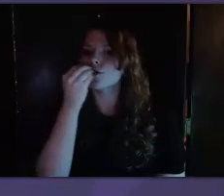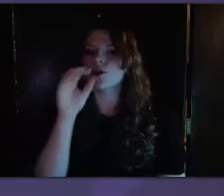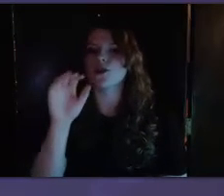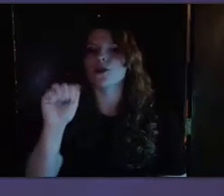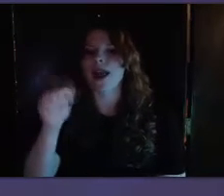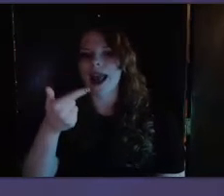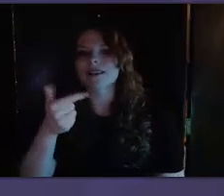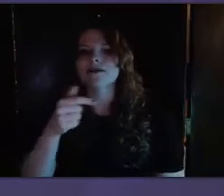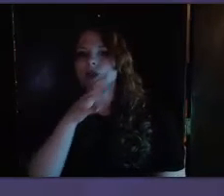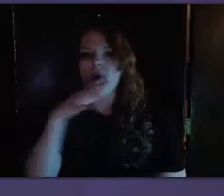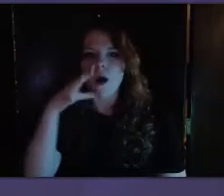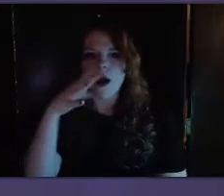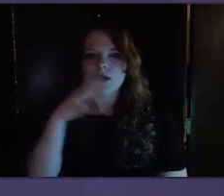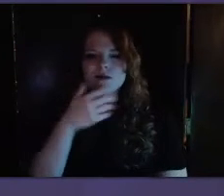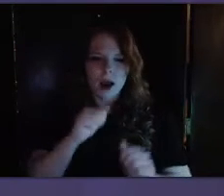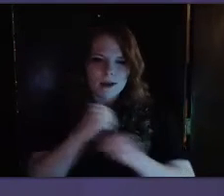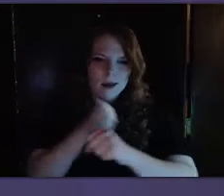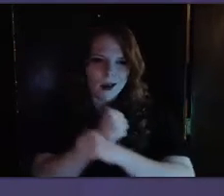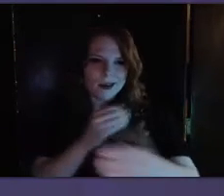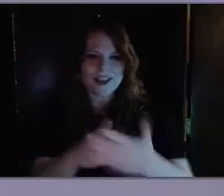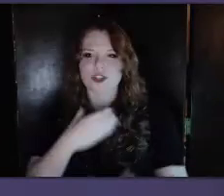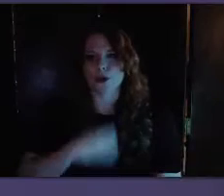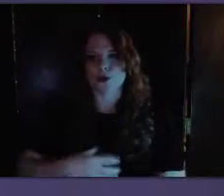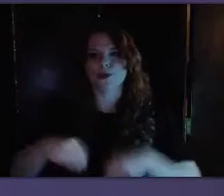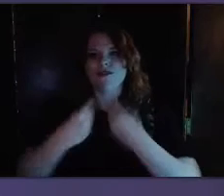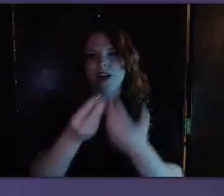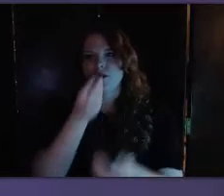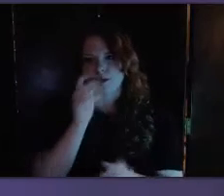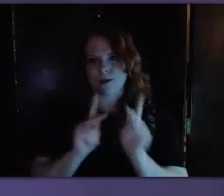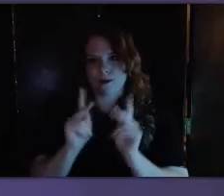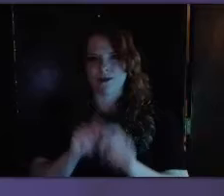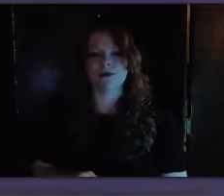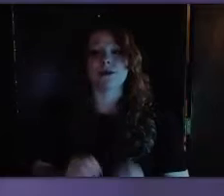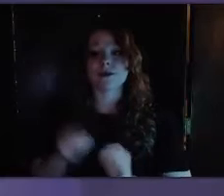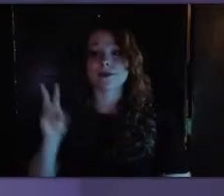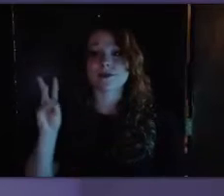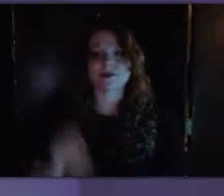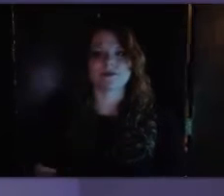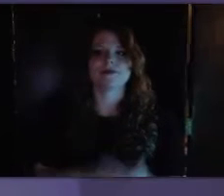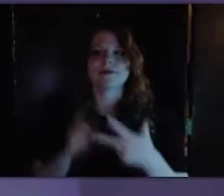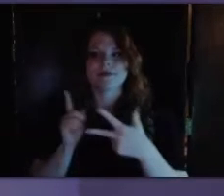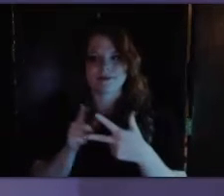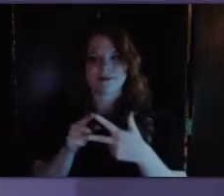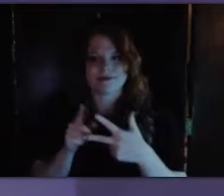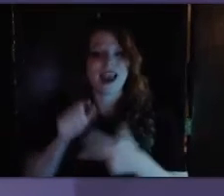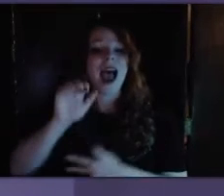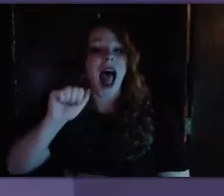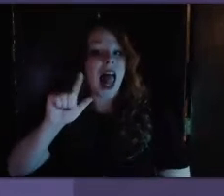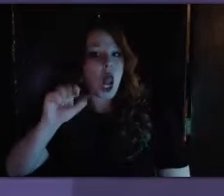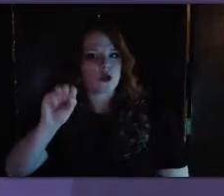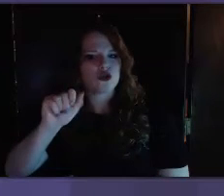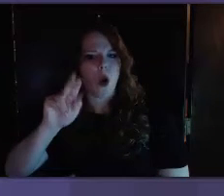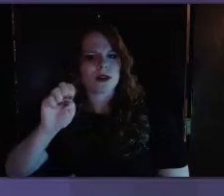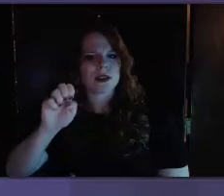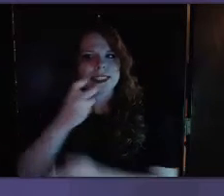Agriculture Organization works to battle hunger. The answer to question 6 is B. An Allosaurus